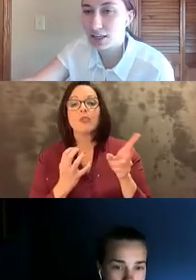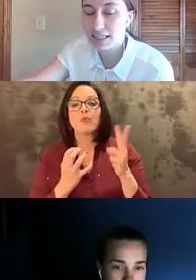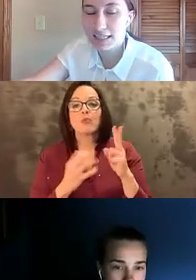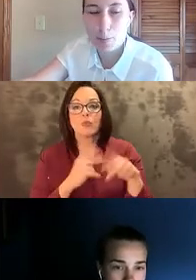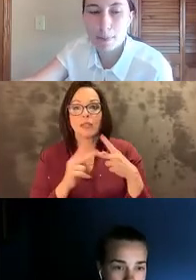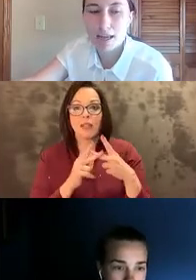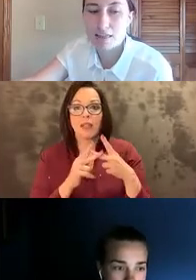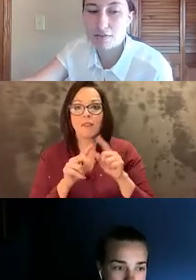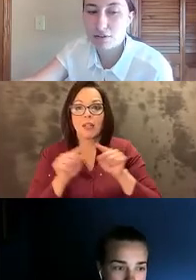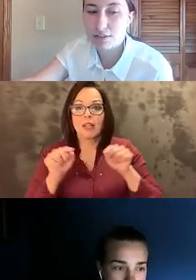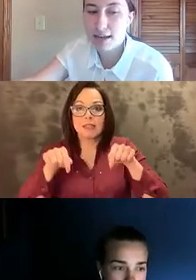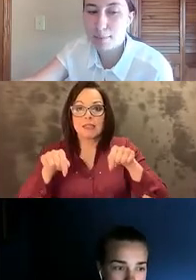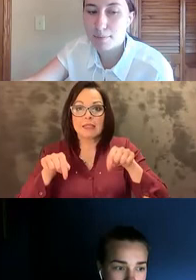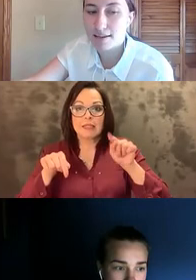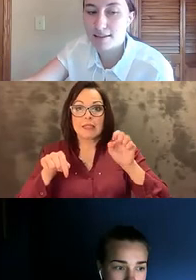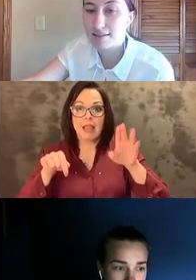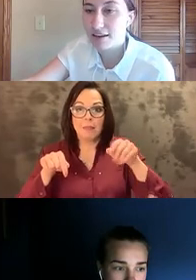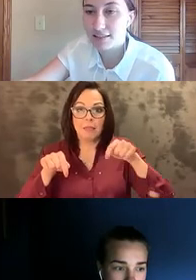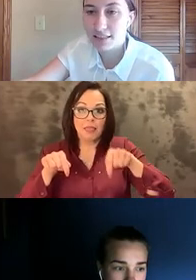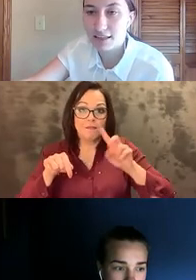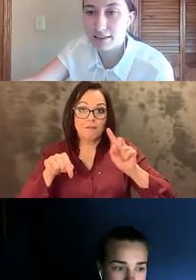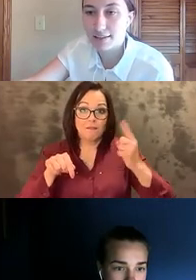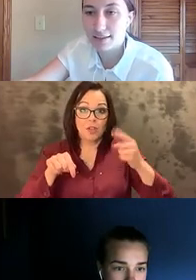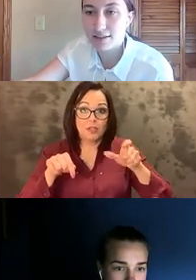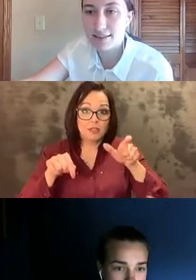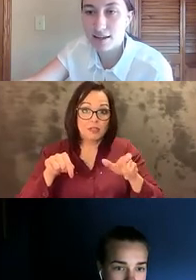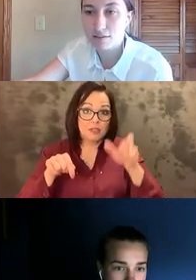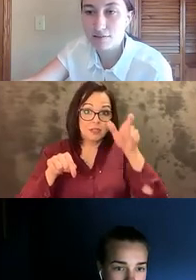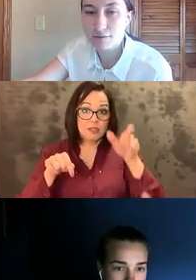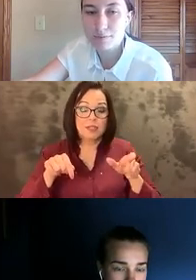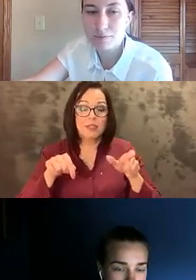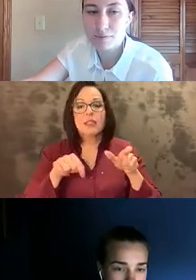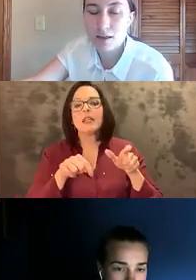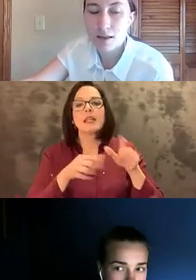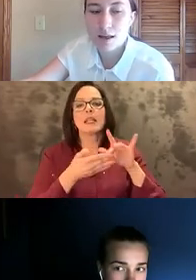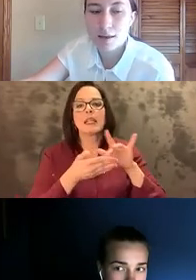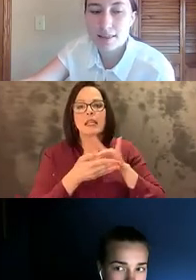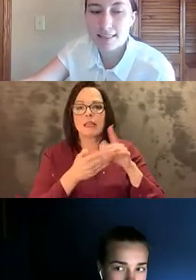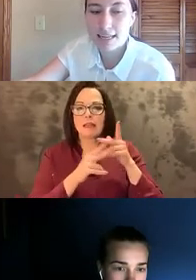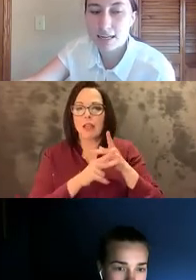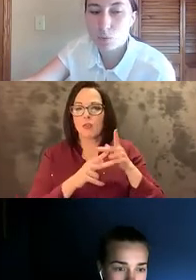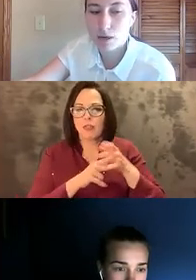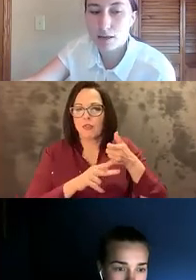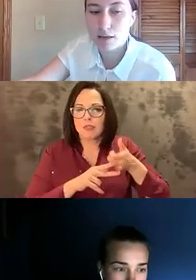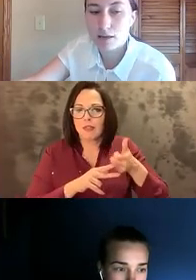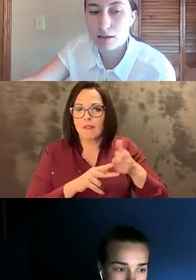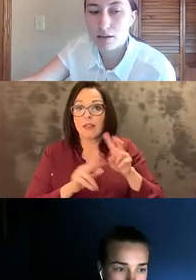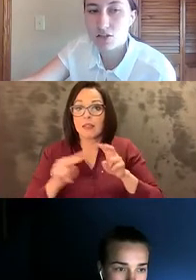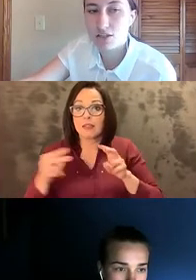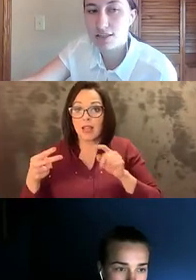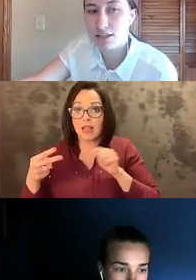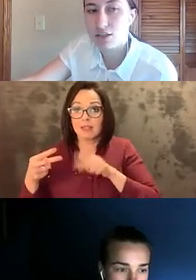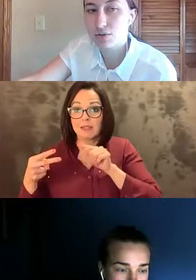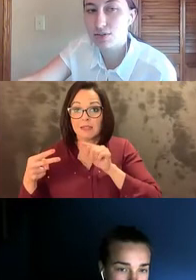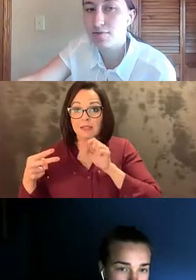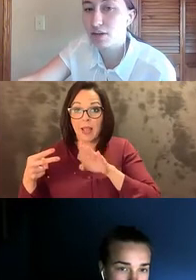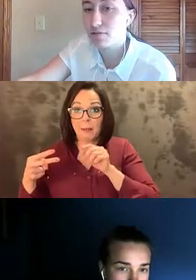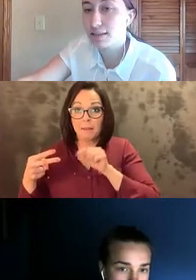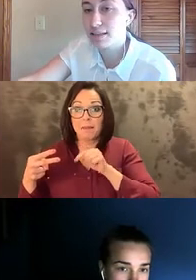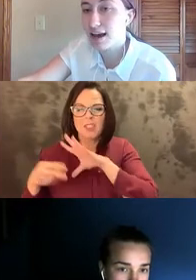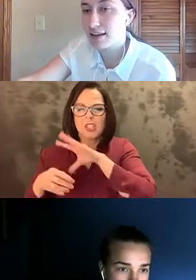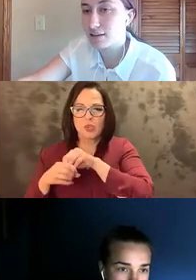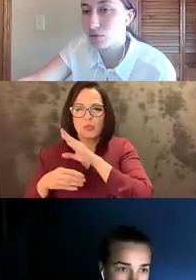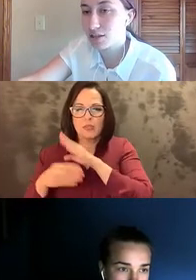down here. And the first tab is the FTE calculator itself. But the second one just includes